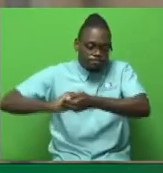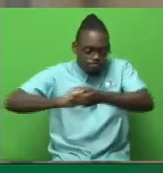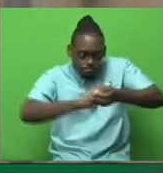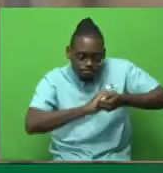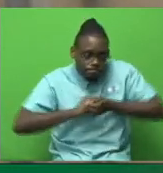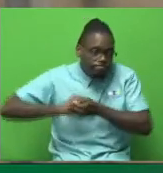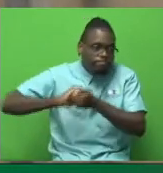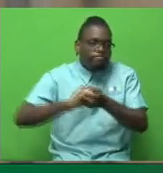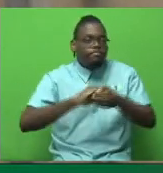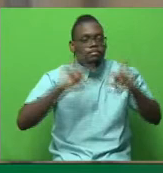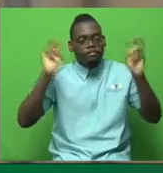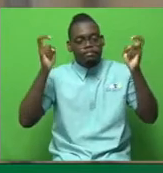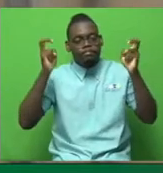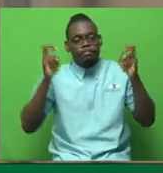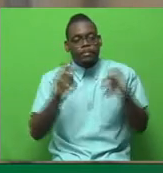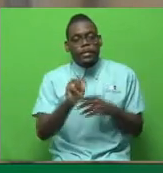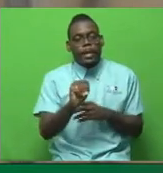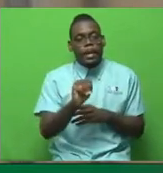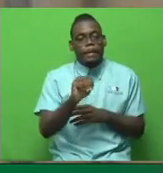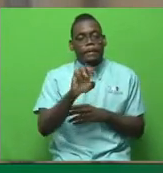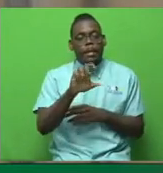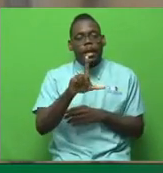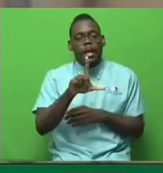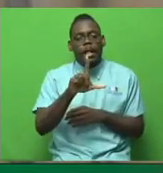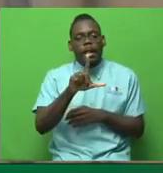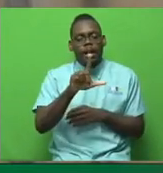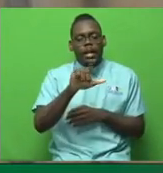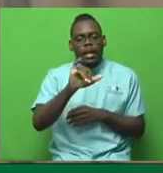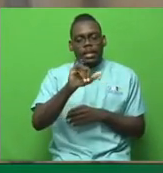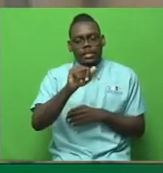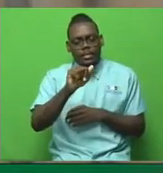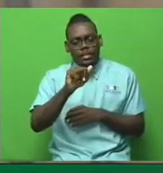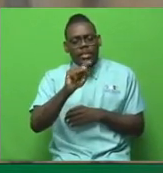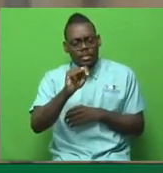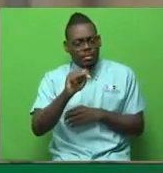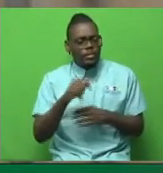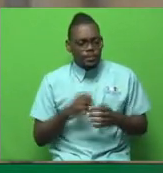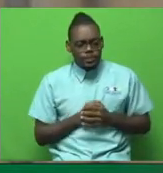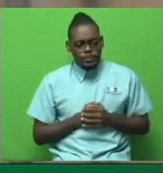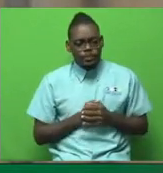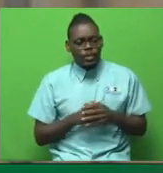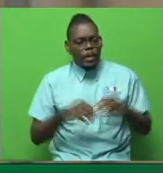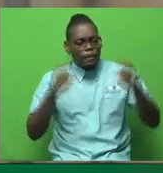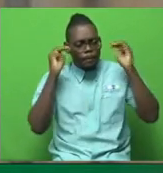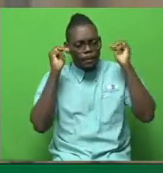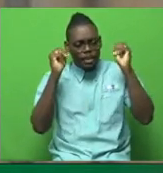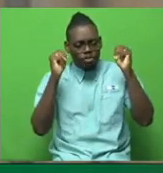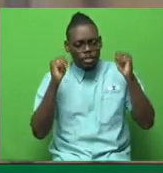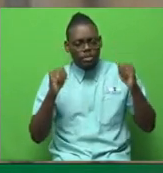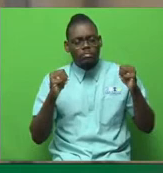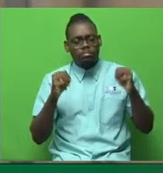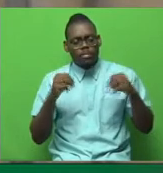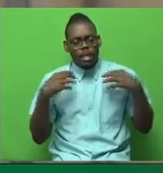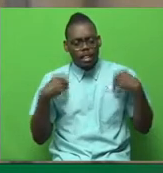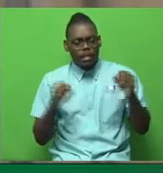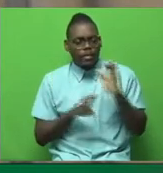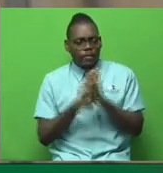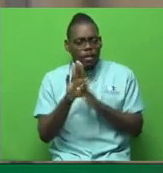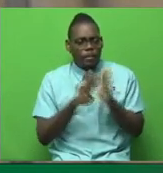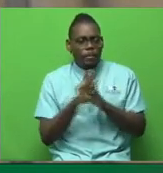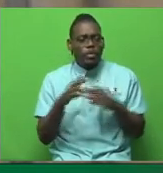and we are entering that agreement with the ministry of Youth Development and national service to ensure that students repeat offenders